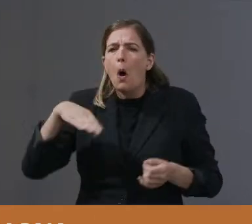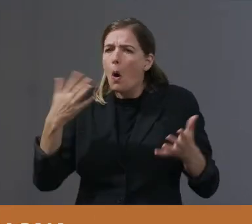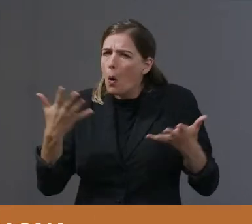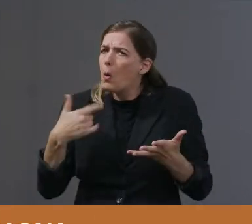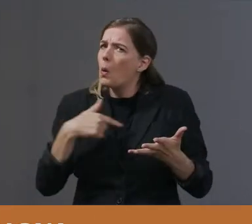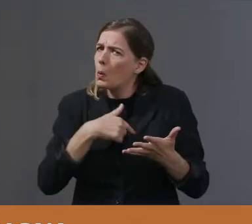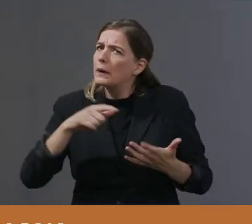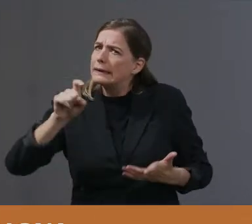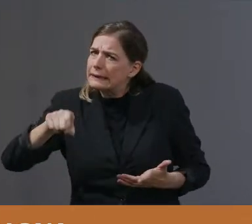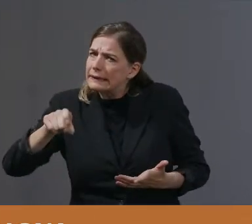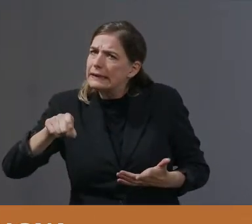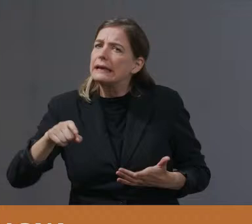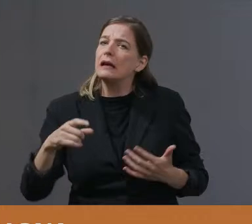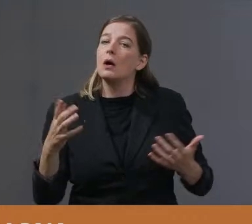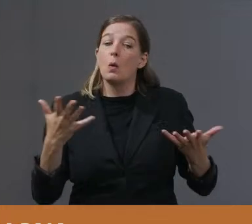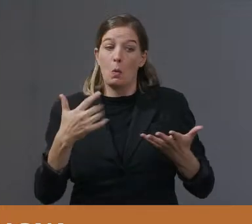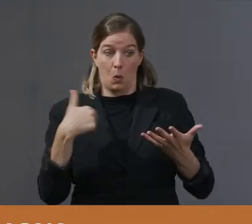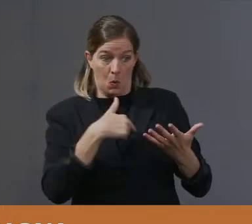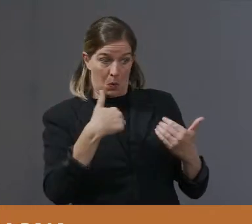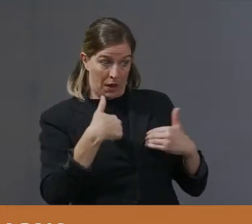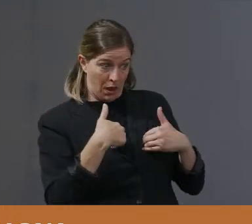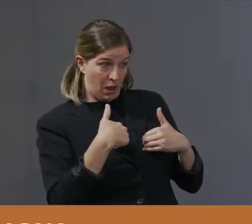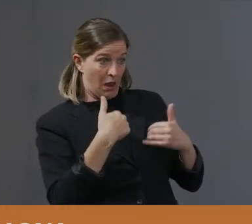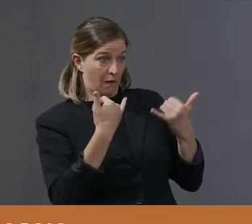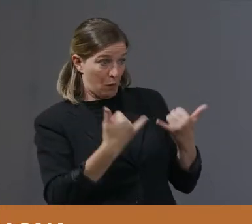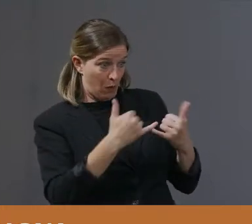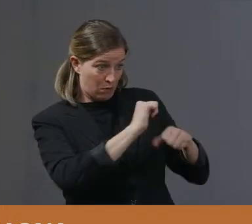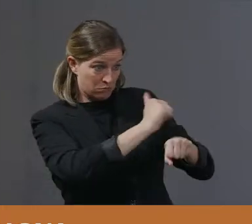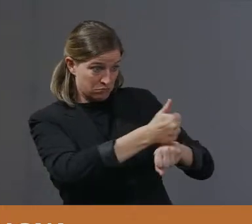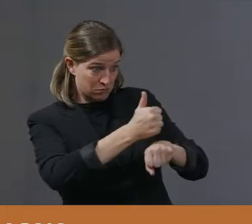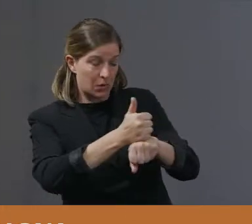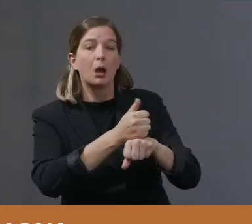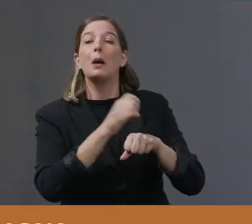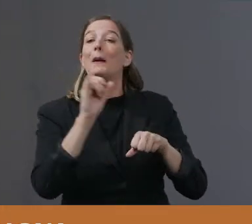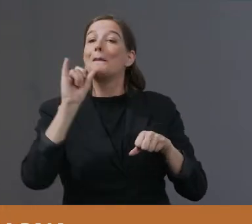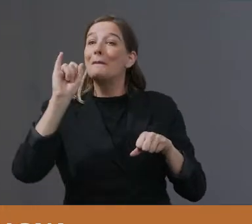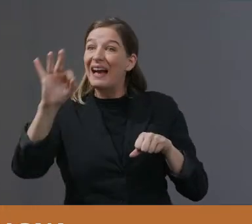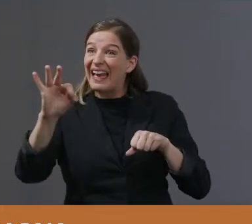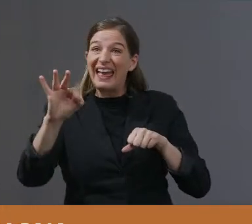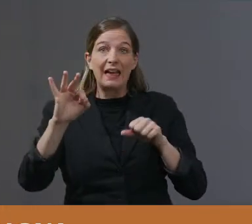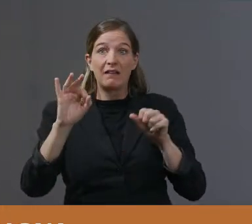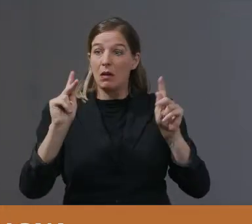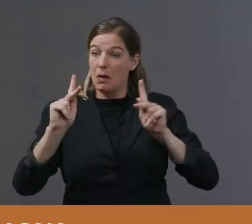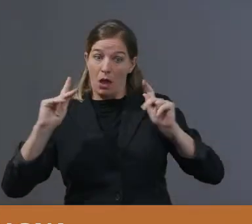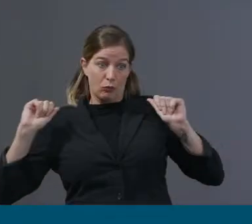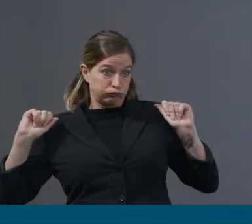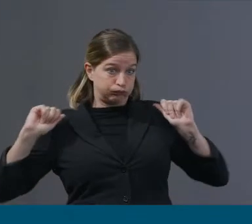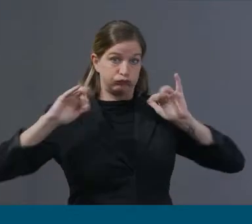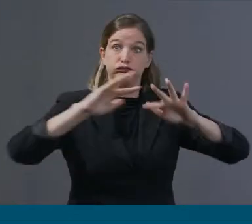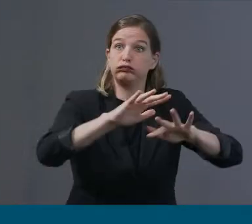have online right now, but if necessary, with surge capacity.